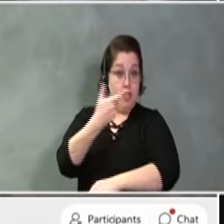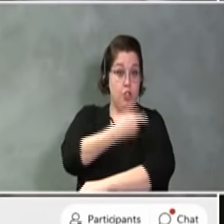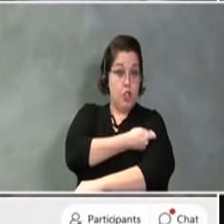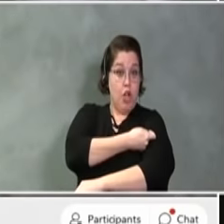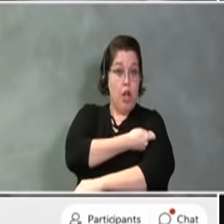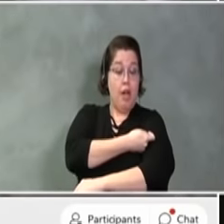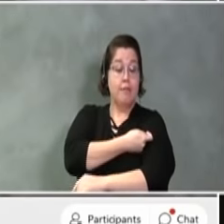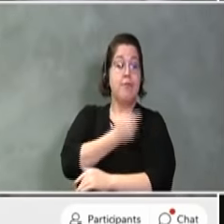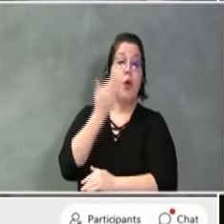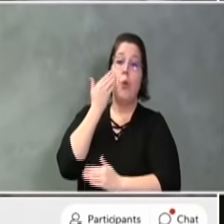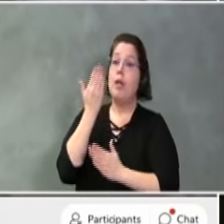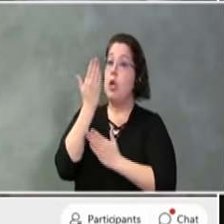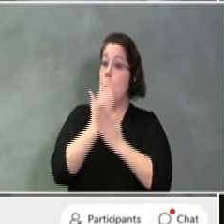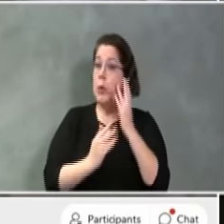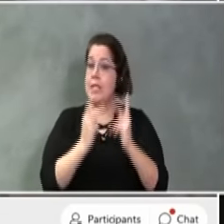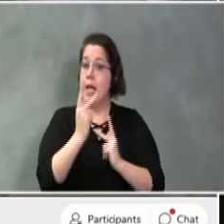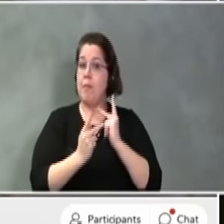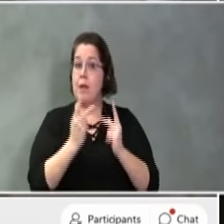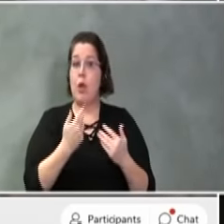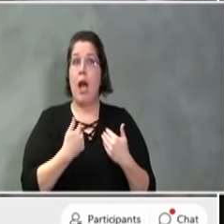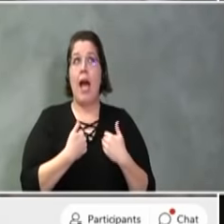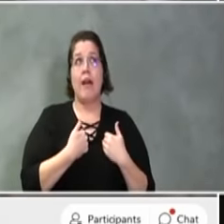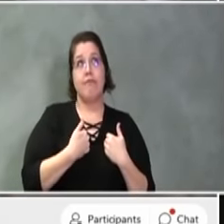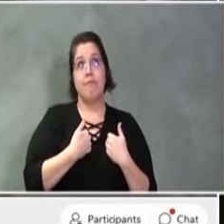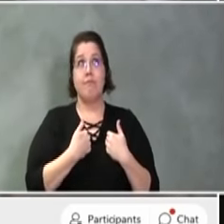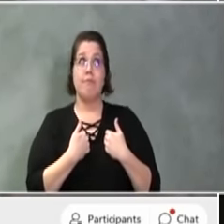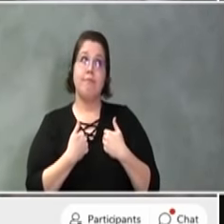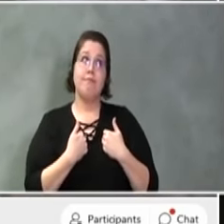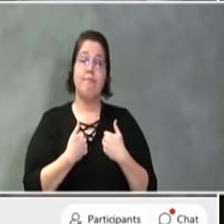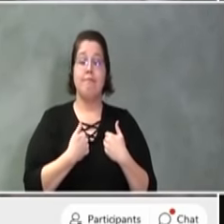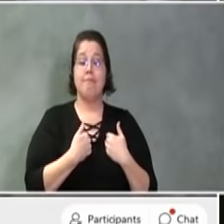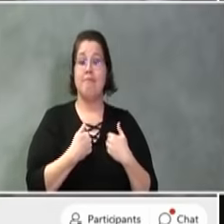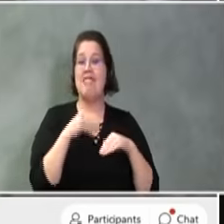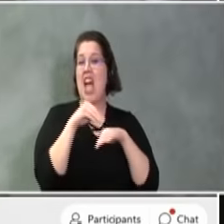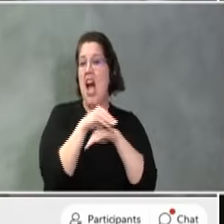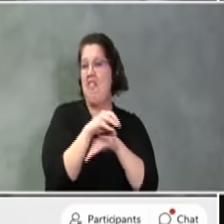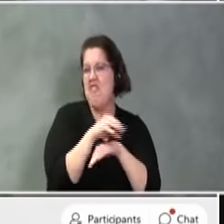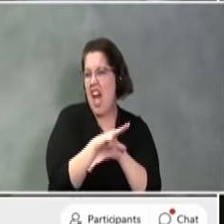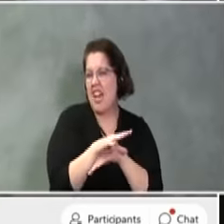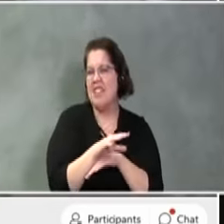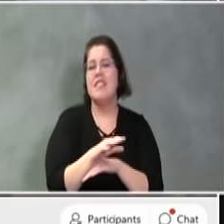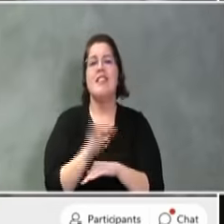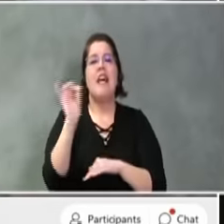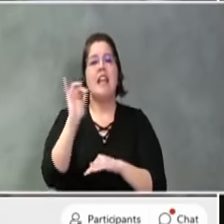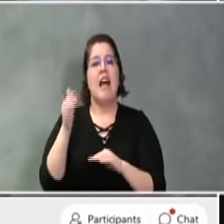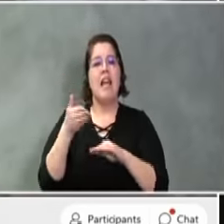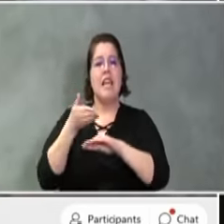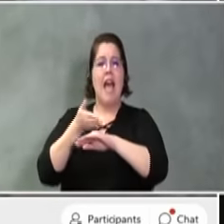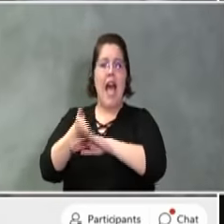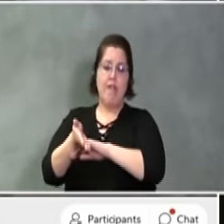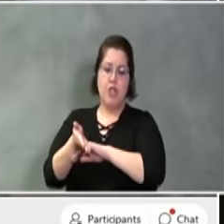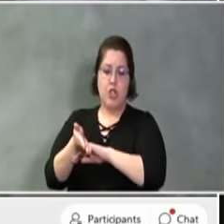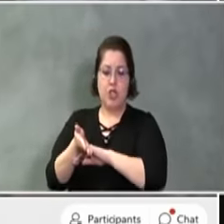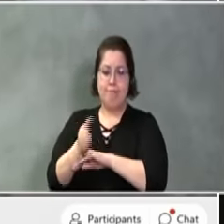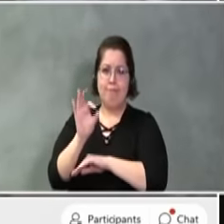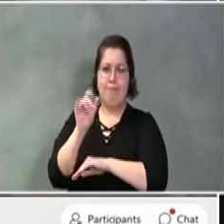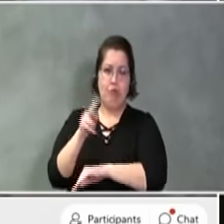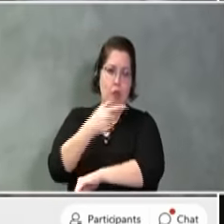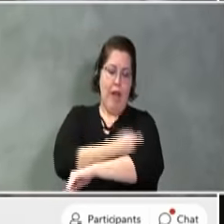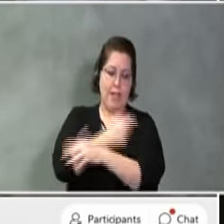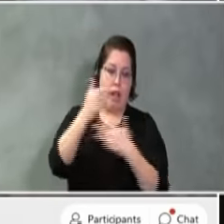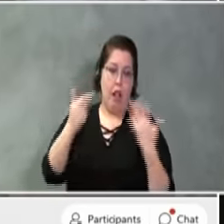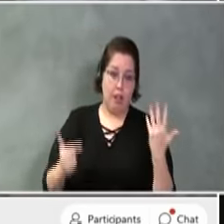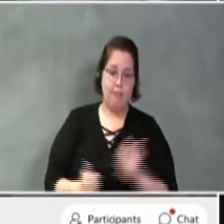we know some people have some effect on that. It's similar to what you may have after a flu, you may have a headache, et cetera.